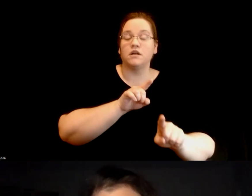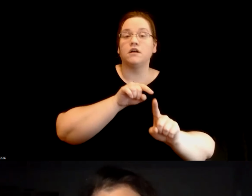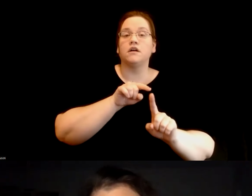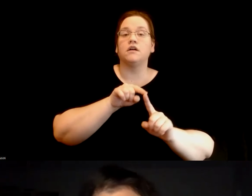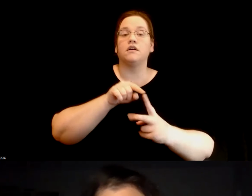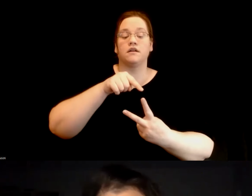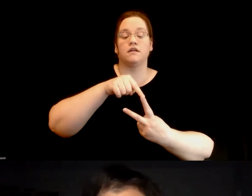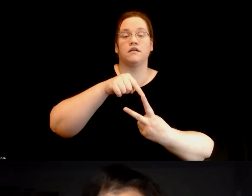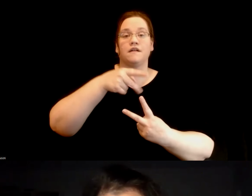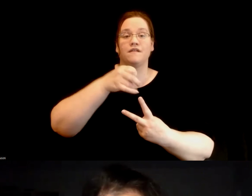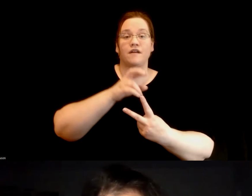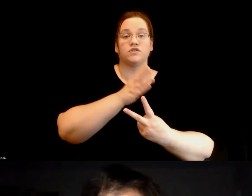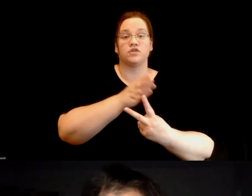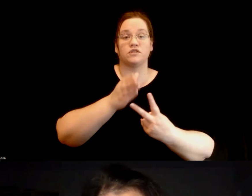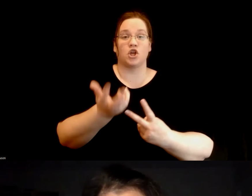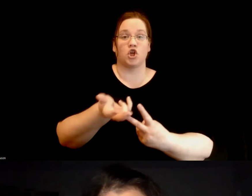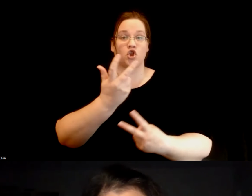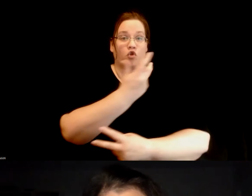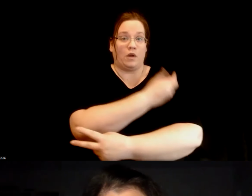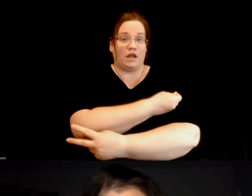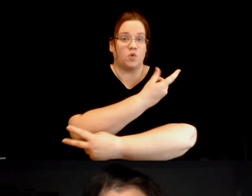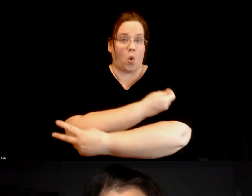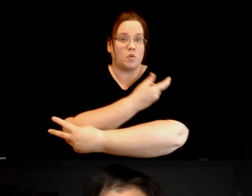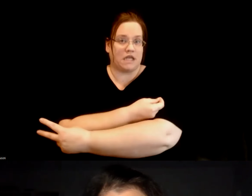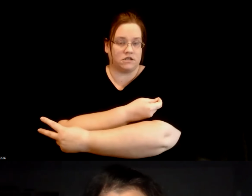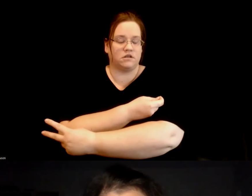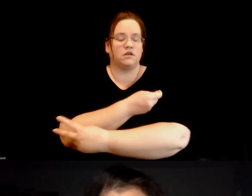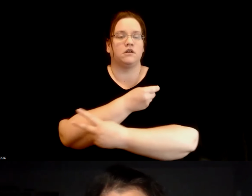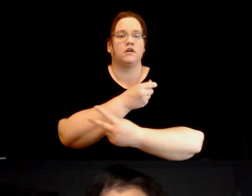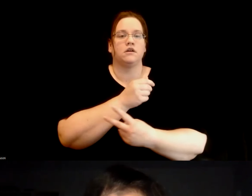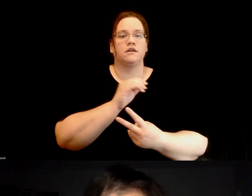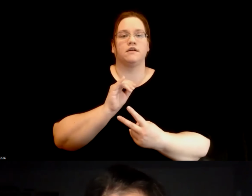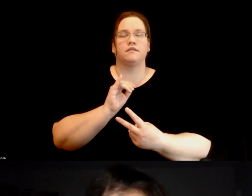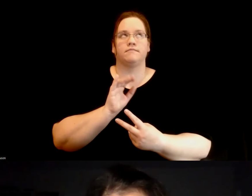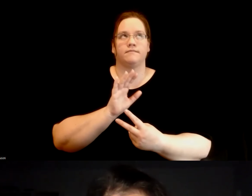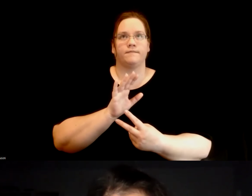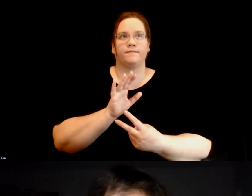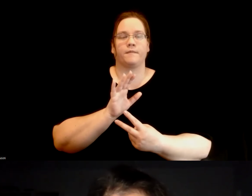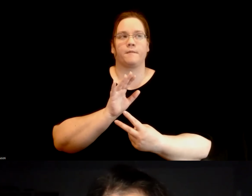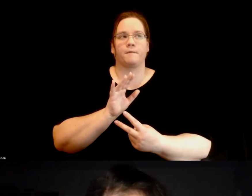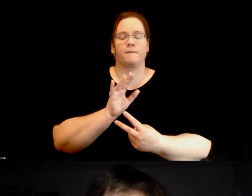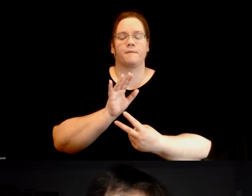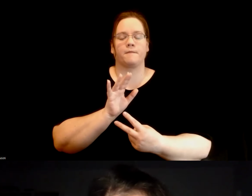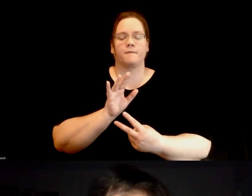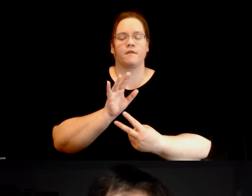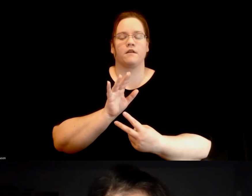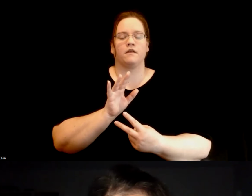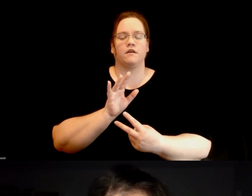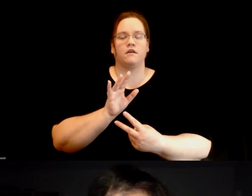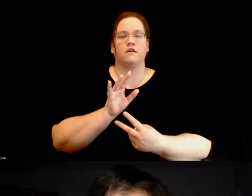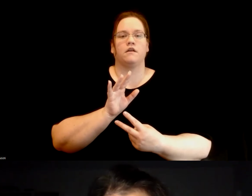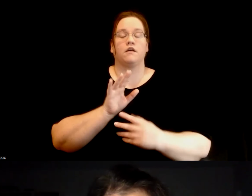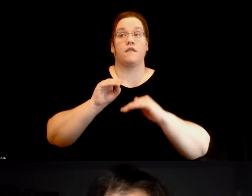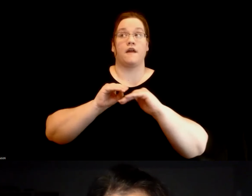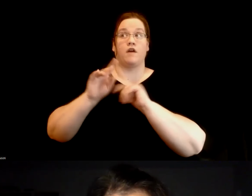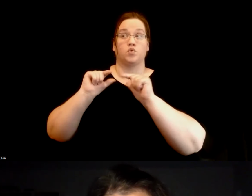Pfizer regimen is 3 doses. And so if any of the way the advisory group worded it is that